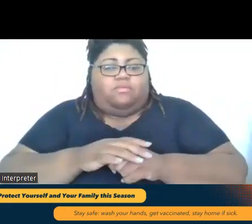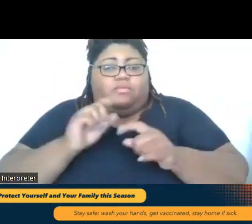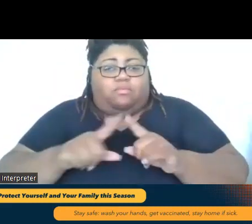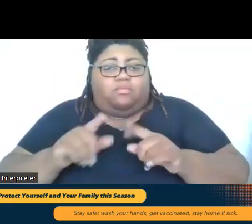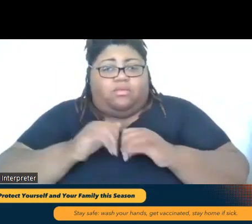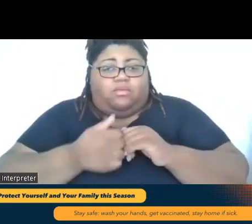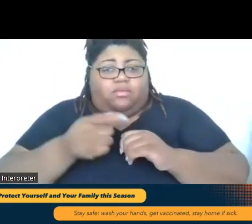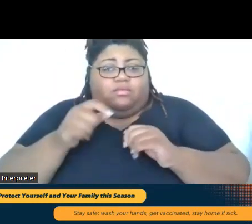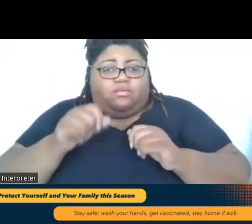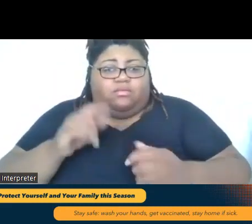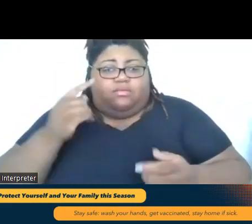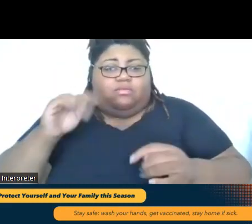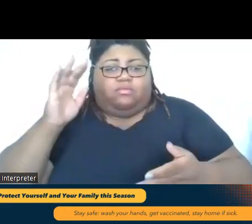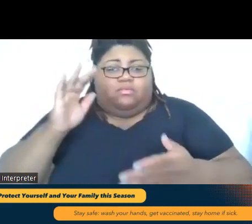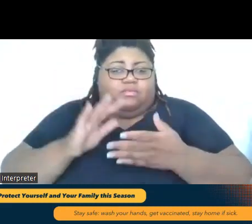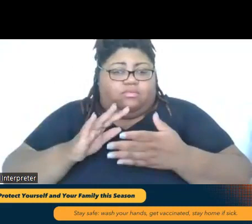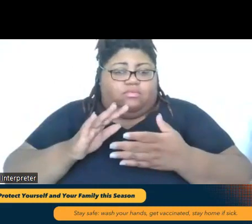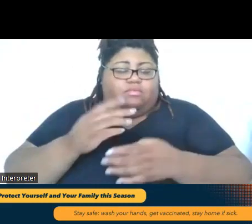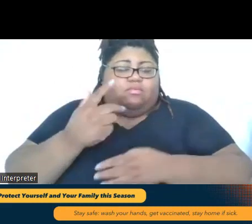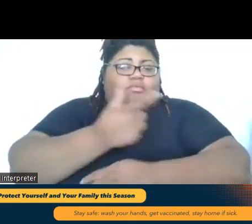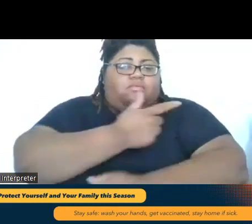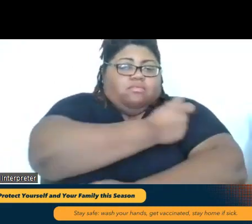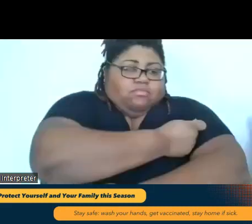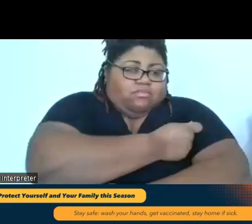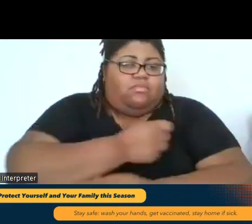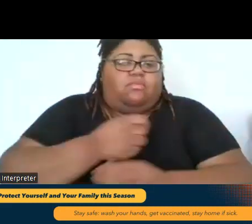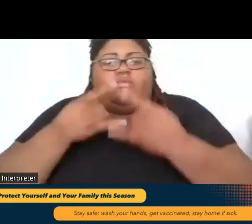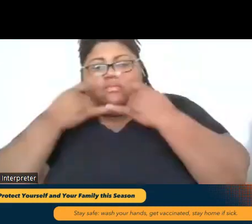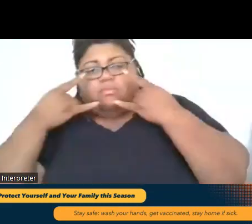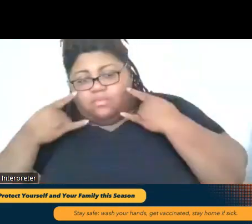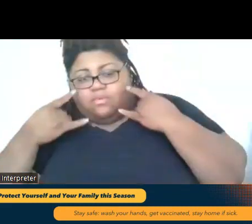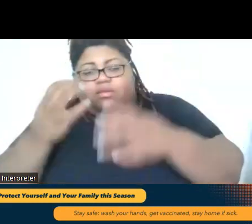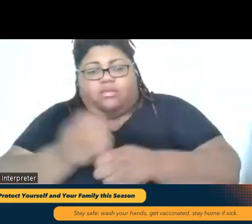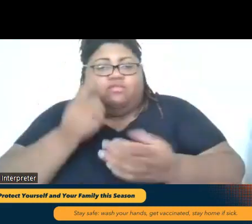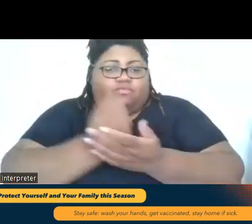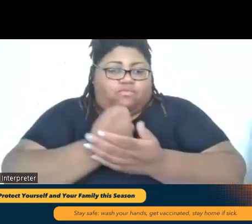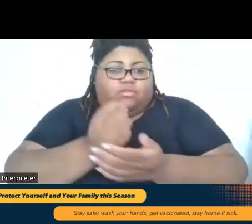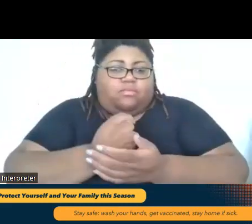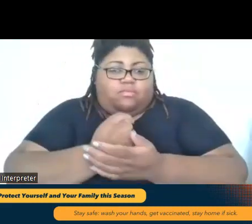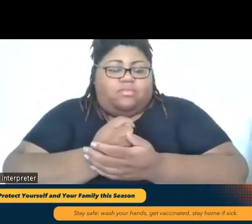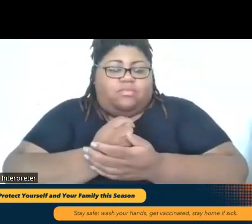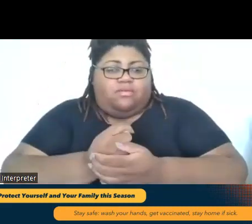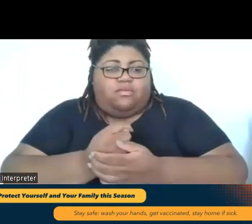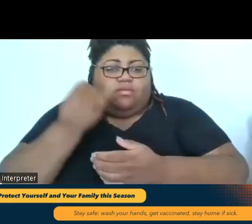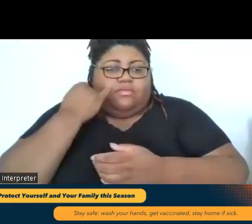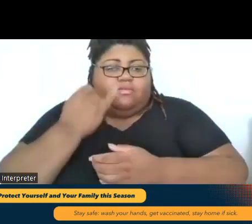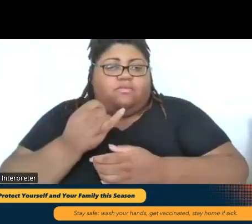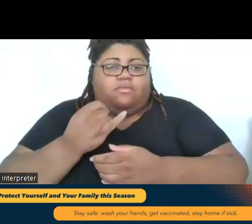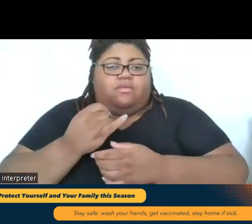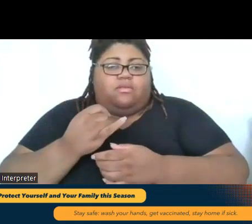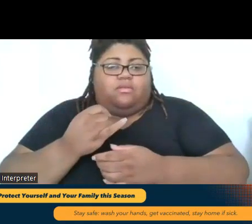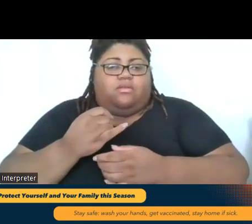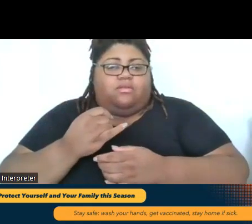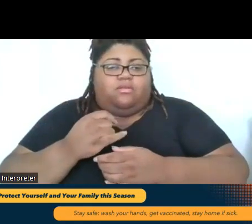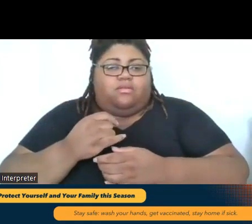boosters, wear a mask, and get treatment if we do get COVID. The other piece to